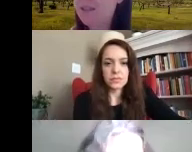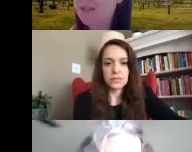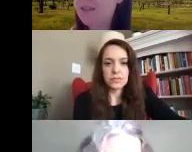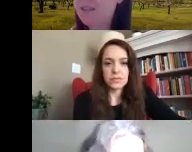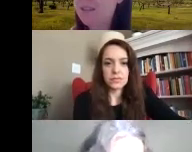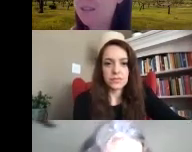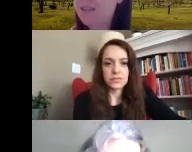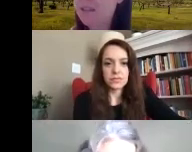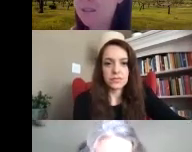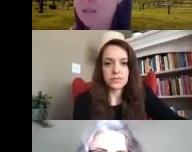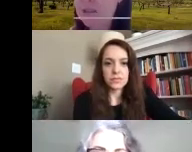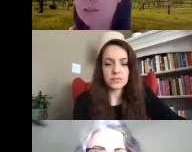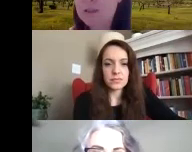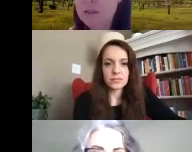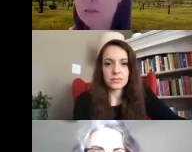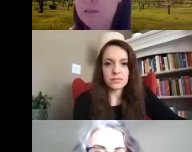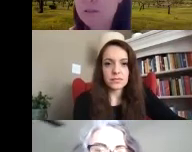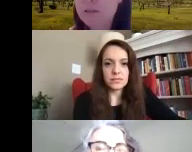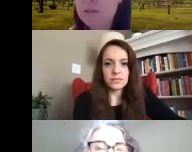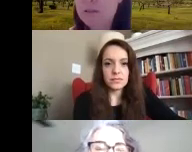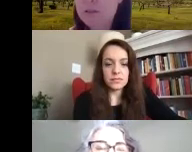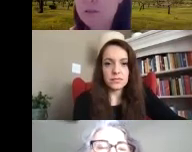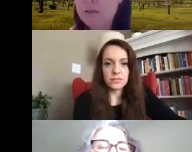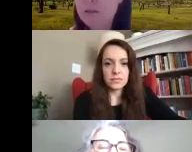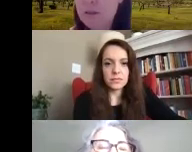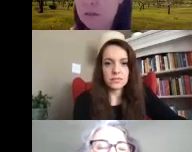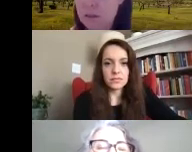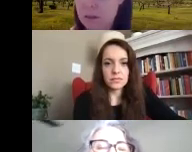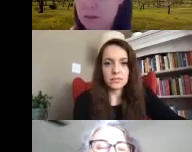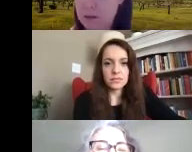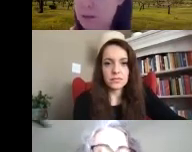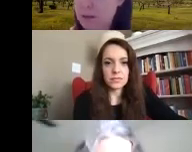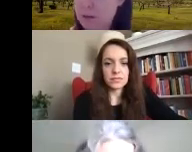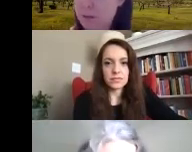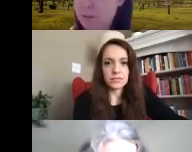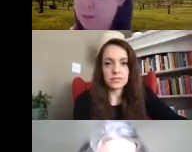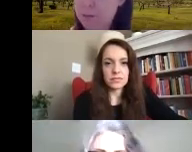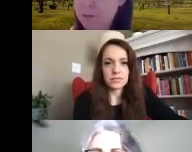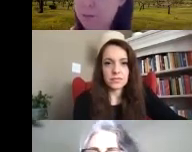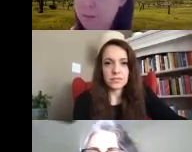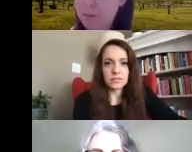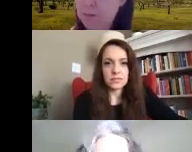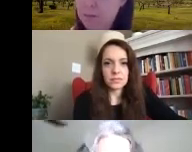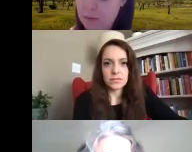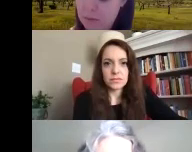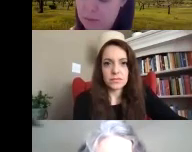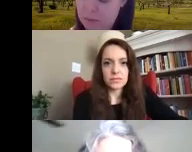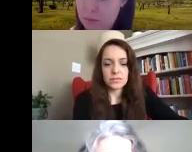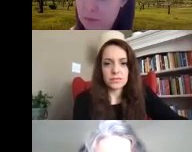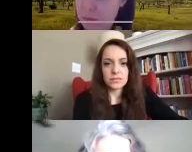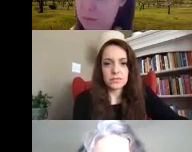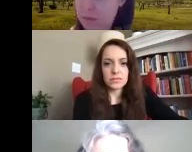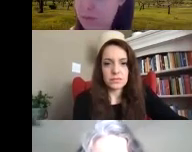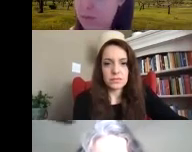One of the other things, another wonderful place that we've developed our relationship as well is with the